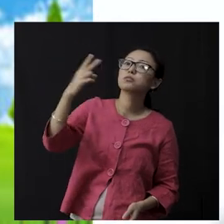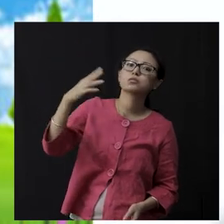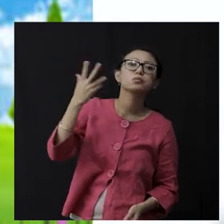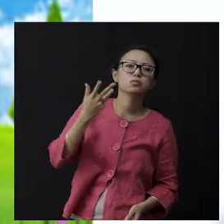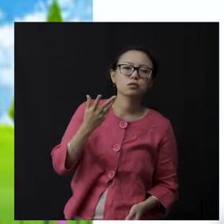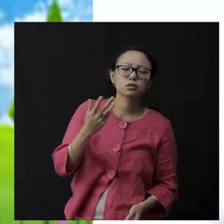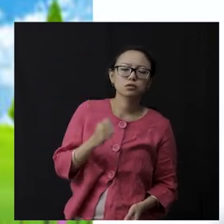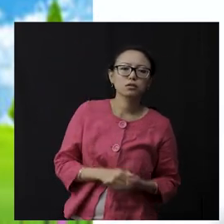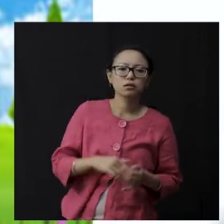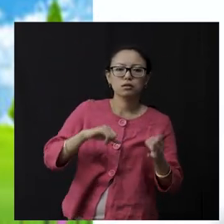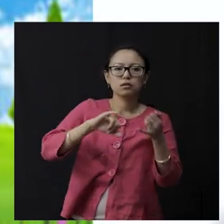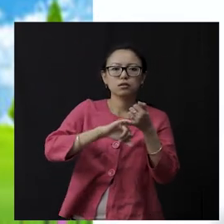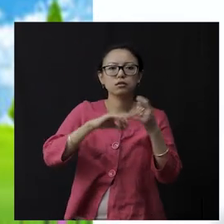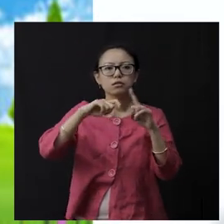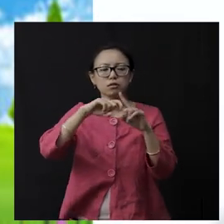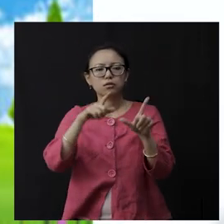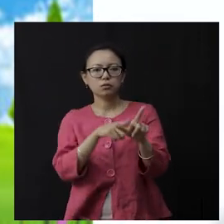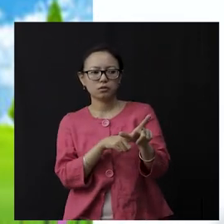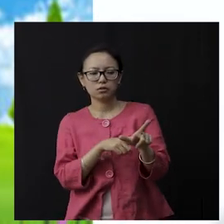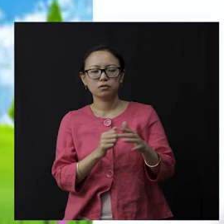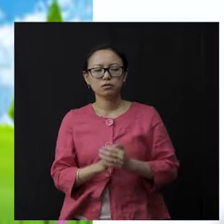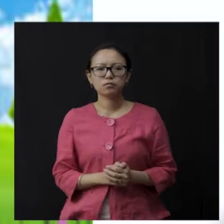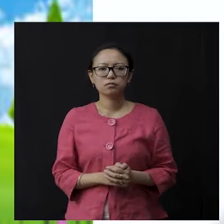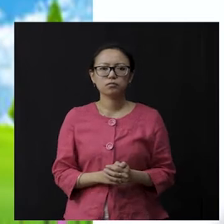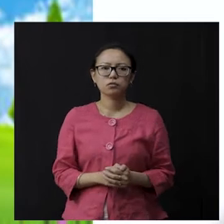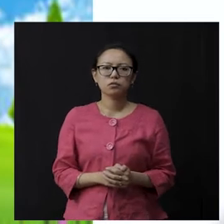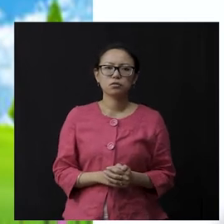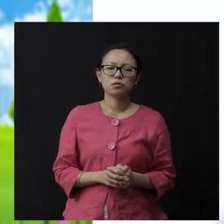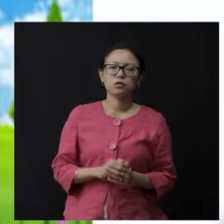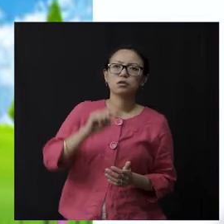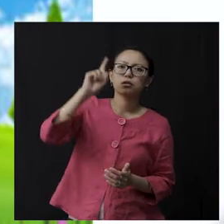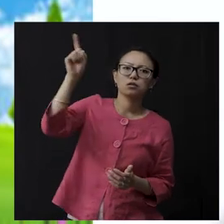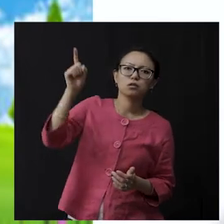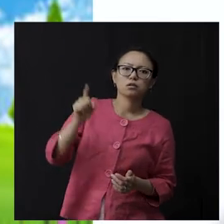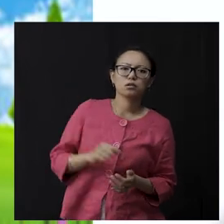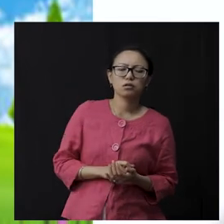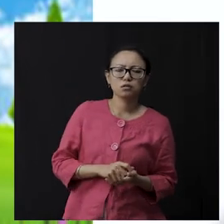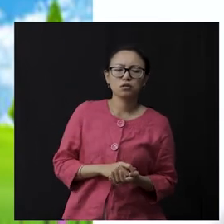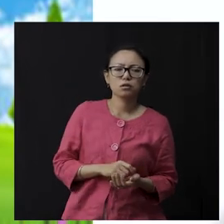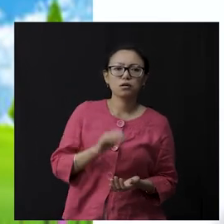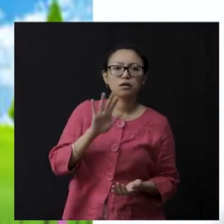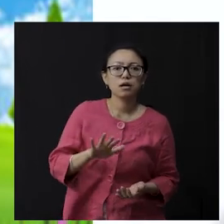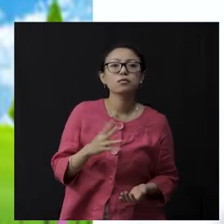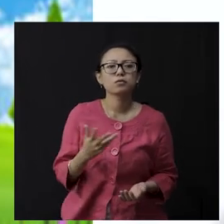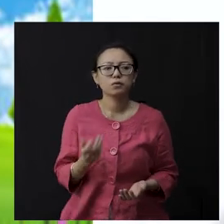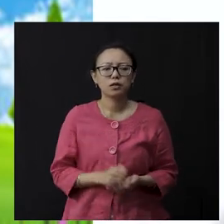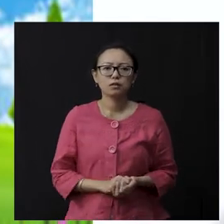that, that is the sky. Then in the sky, what do you have? You have the